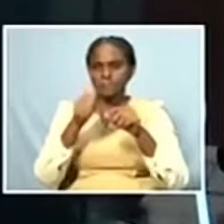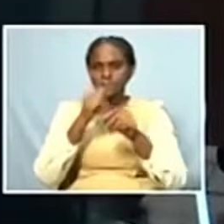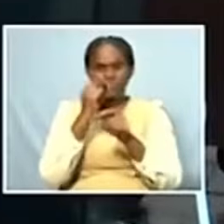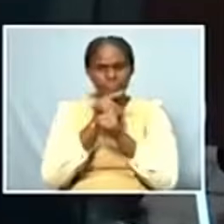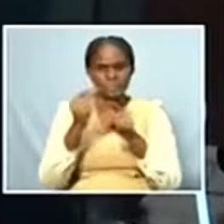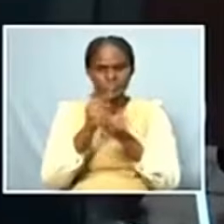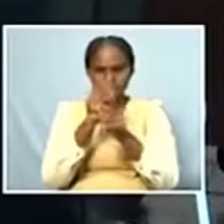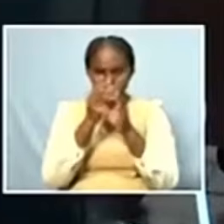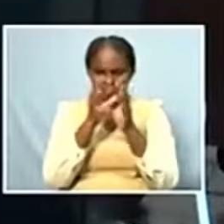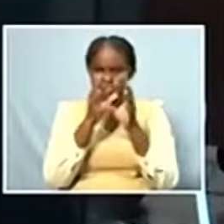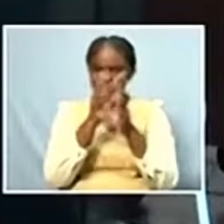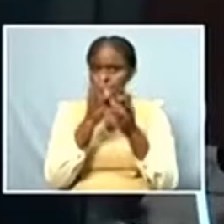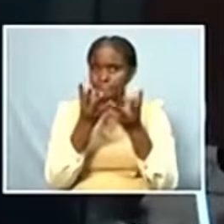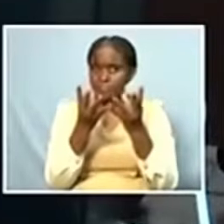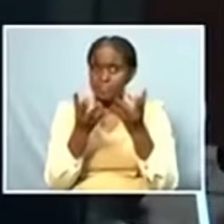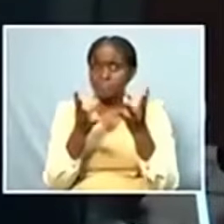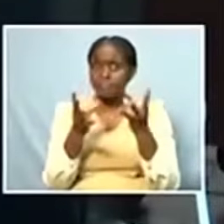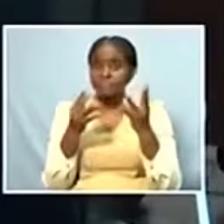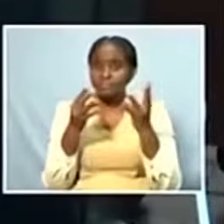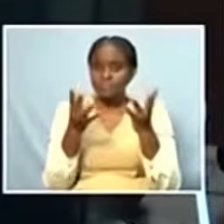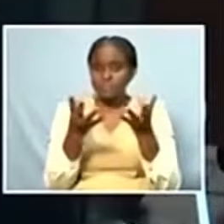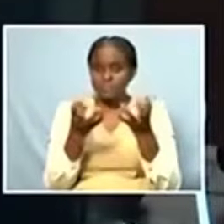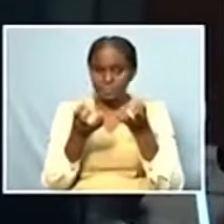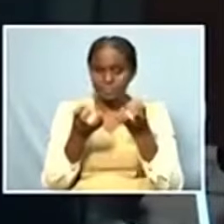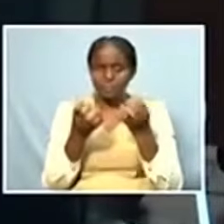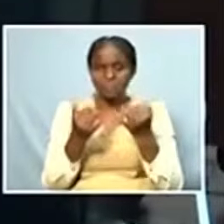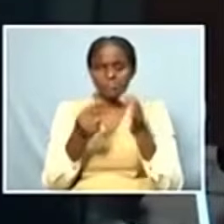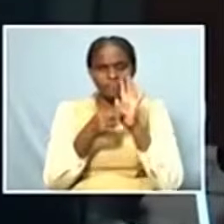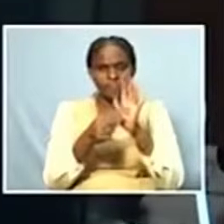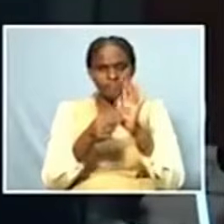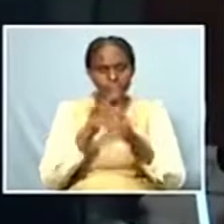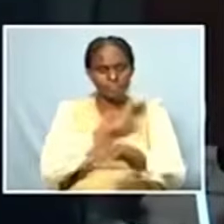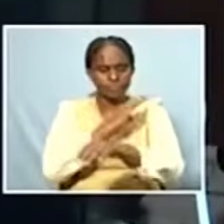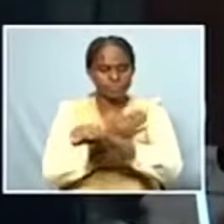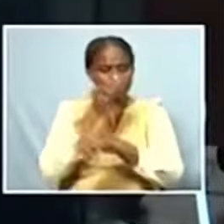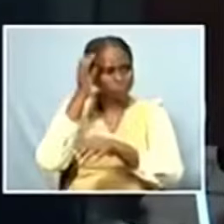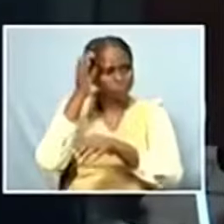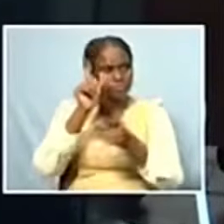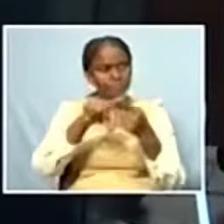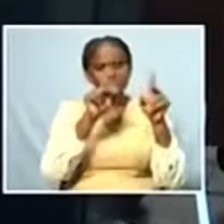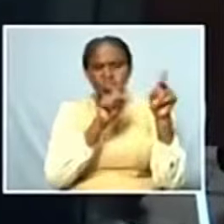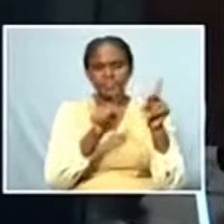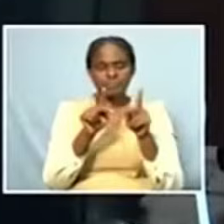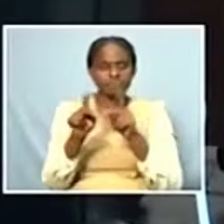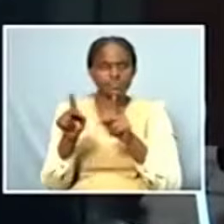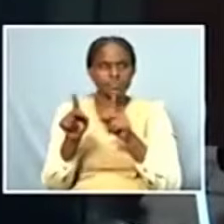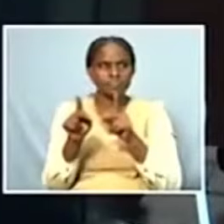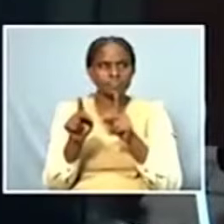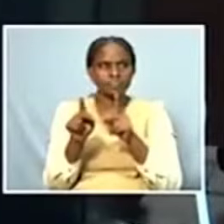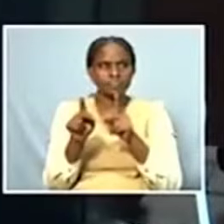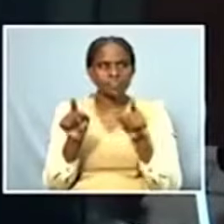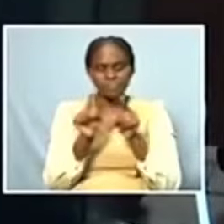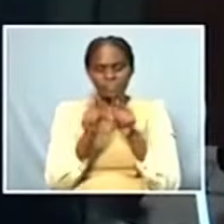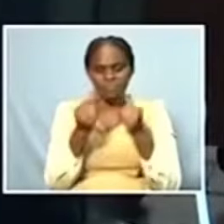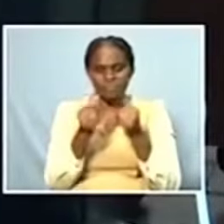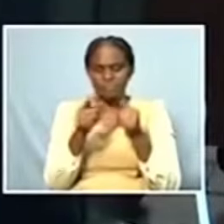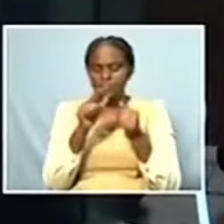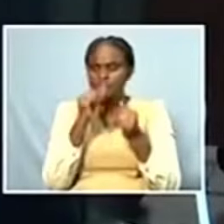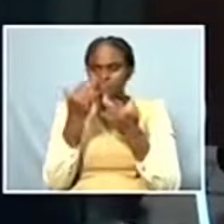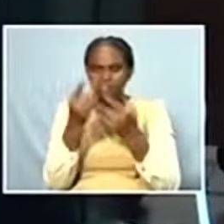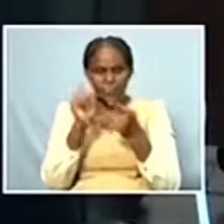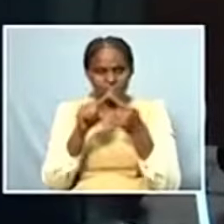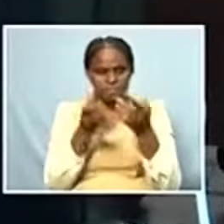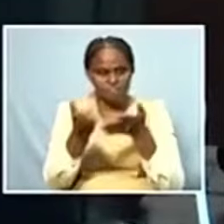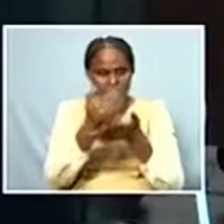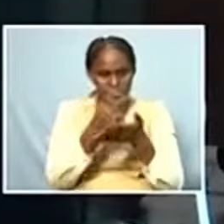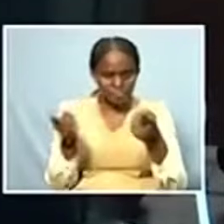opts. But when you are signing, they demonstrate capacity to perform, and they not wait to